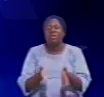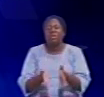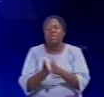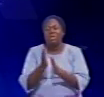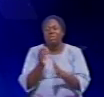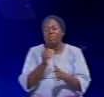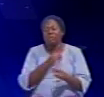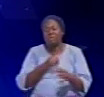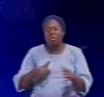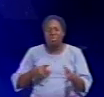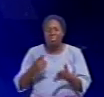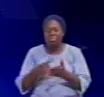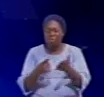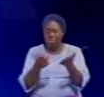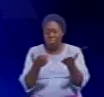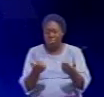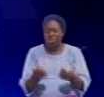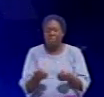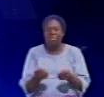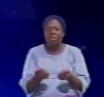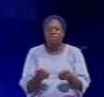what's your desire?